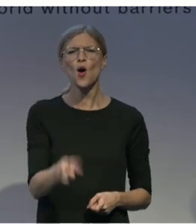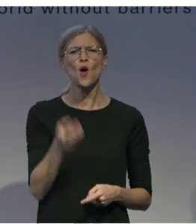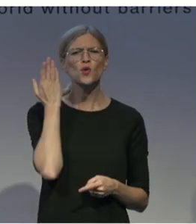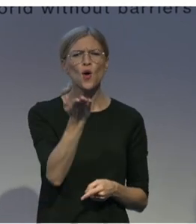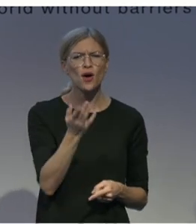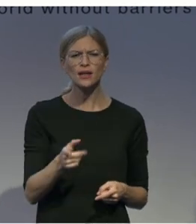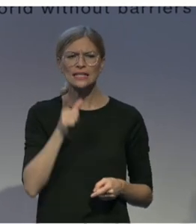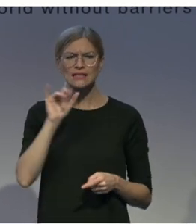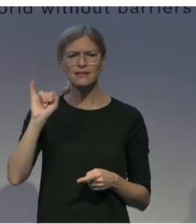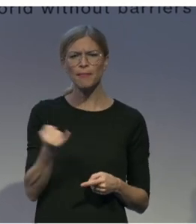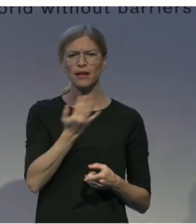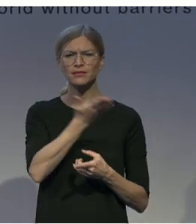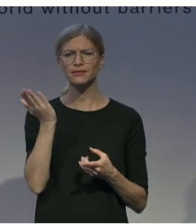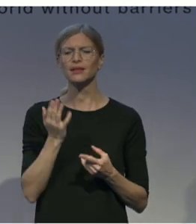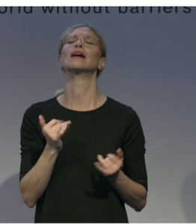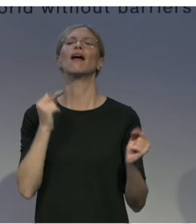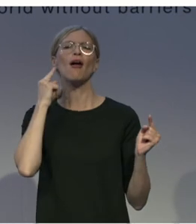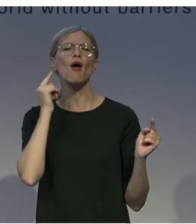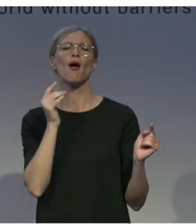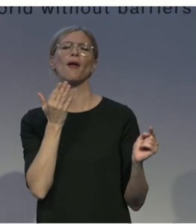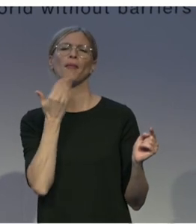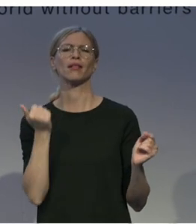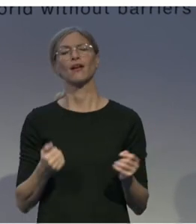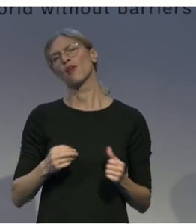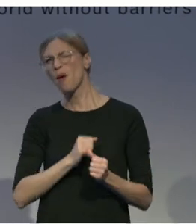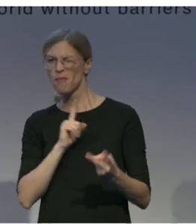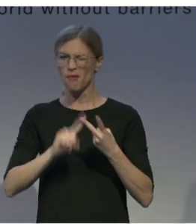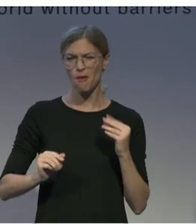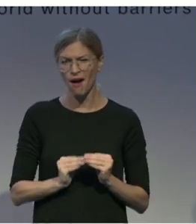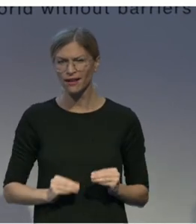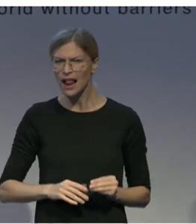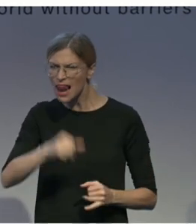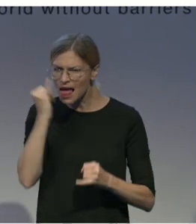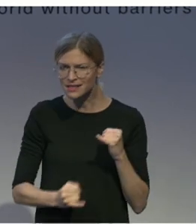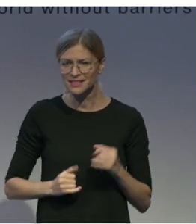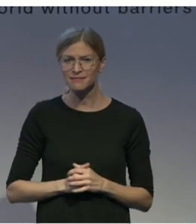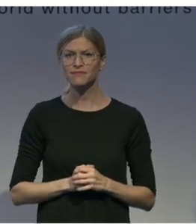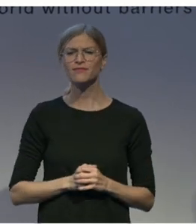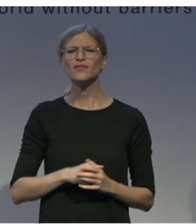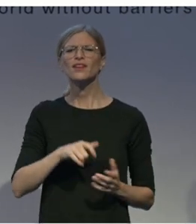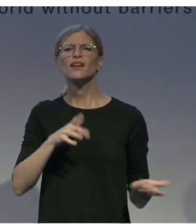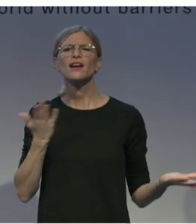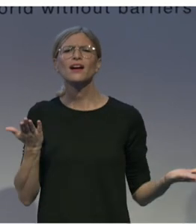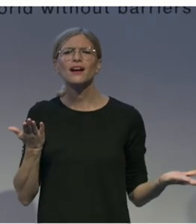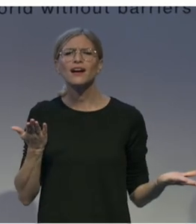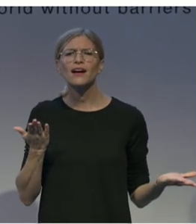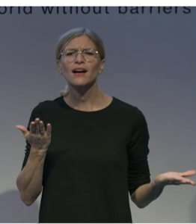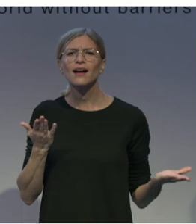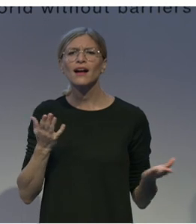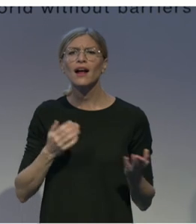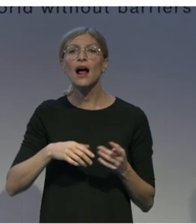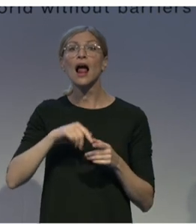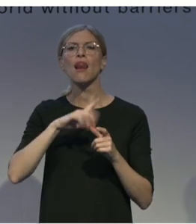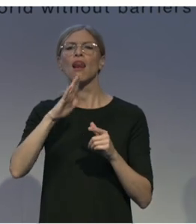All right, that's a little better. I'm going to give you one more chance at the end of this presentation to make the room next door hear that we are somebody in this room.